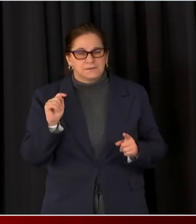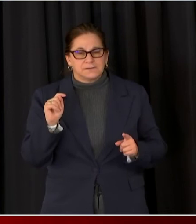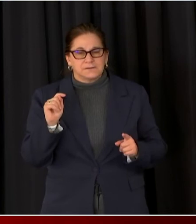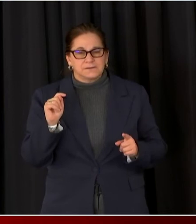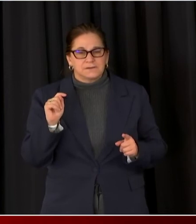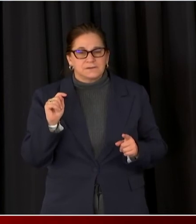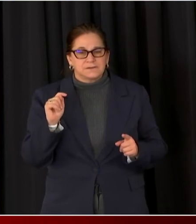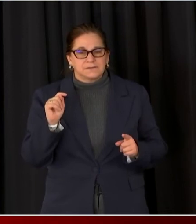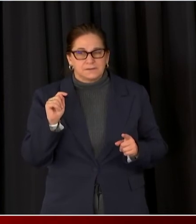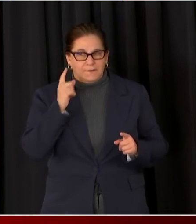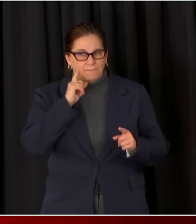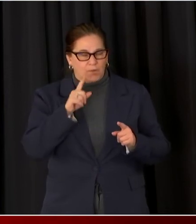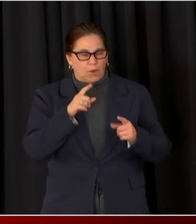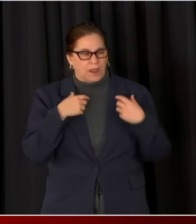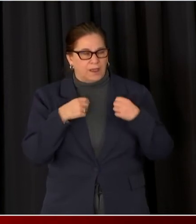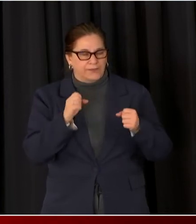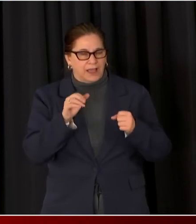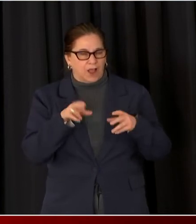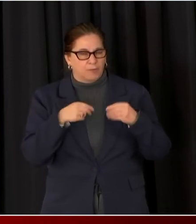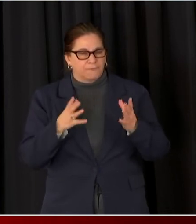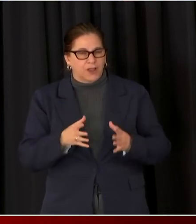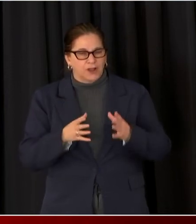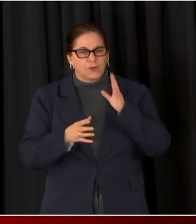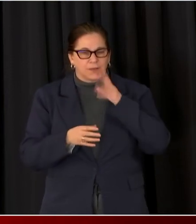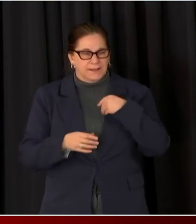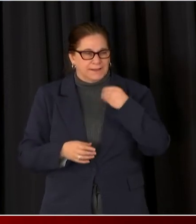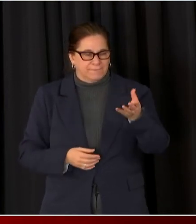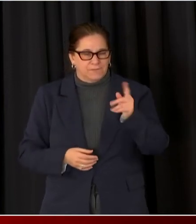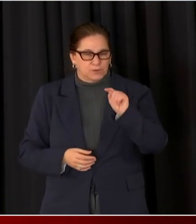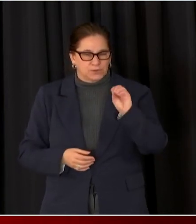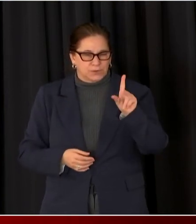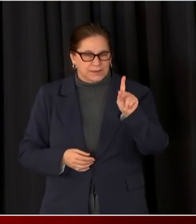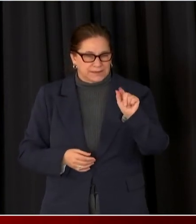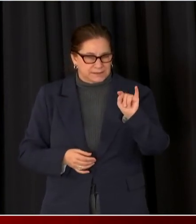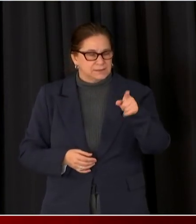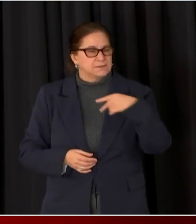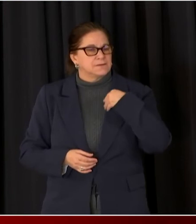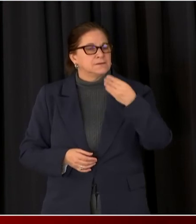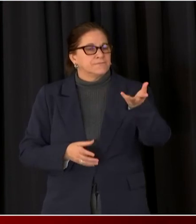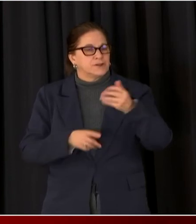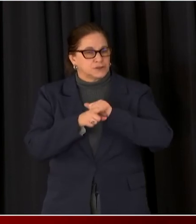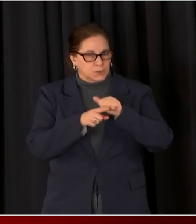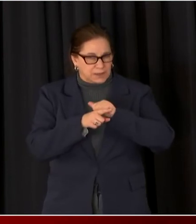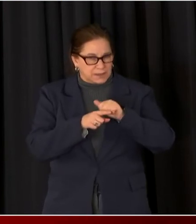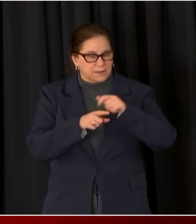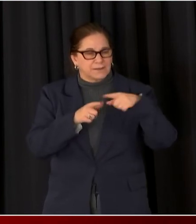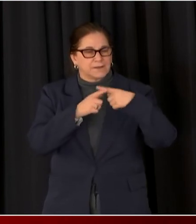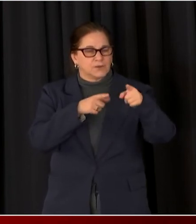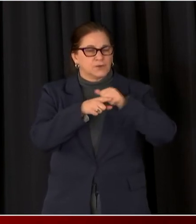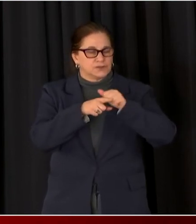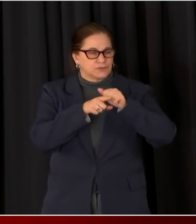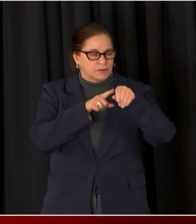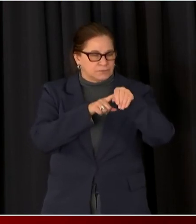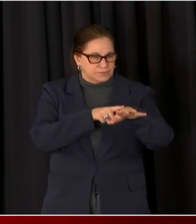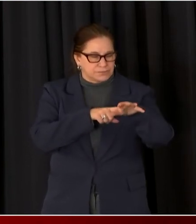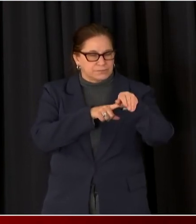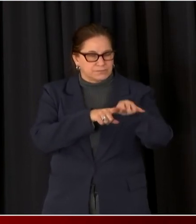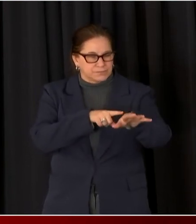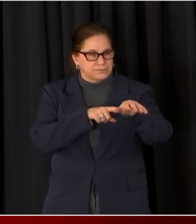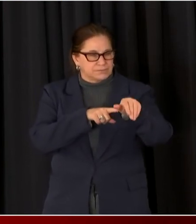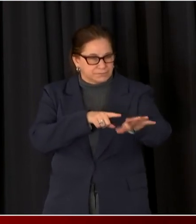advisory committee for a while. We pulled a smaller group of them together, those who work very closely with the faith-based community, as well as those who work